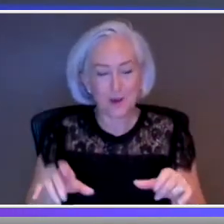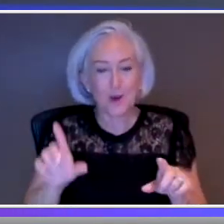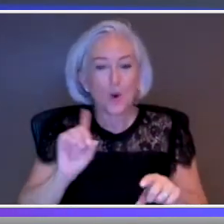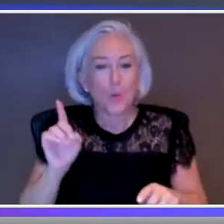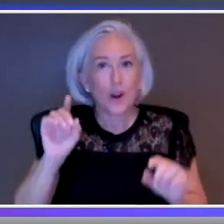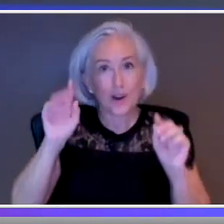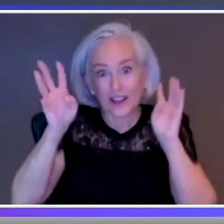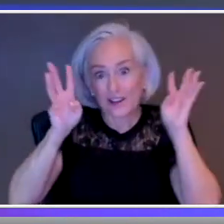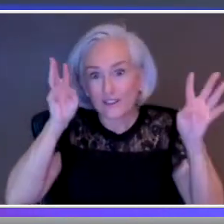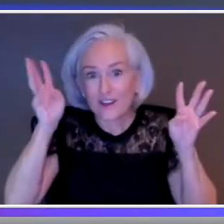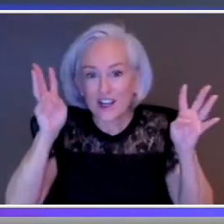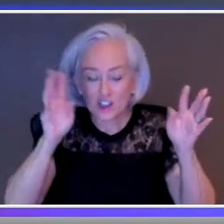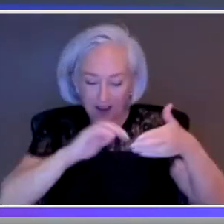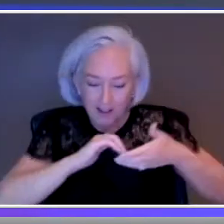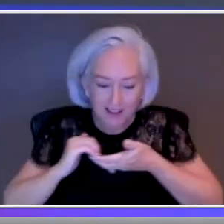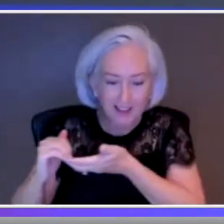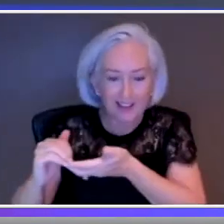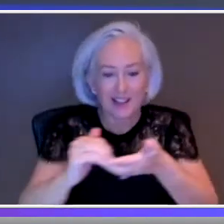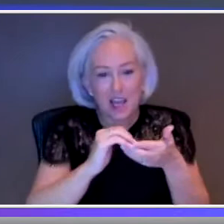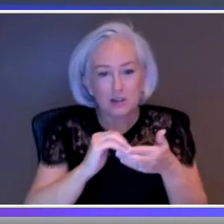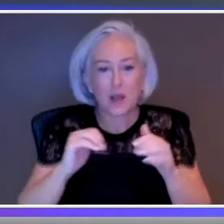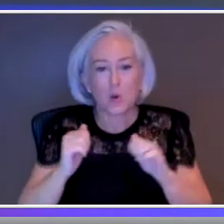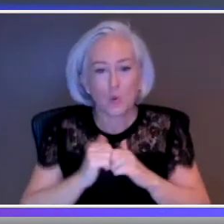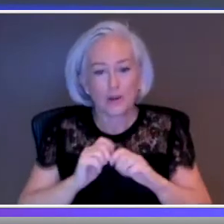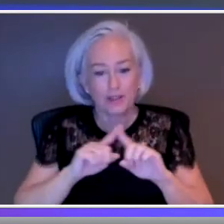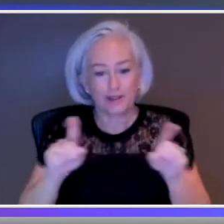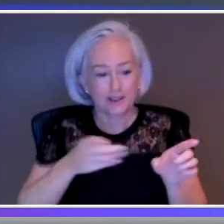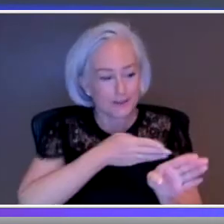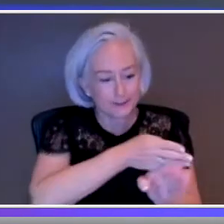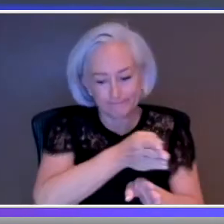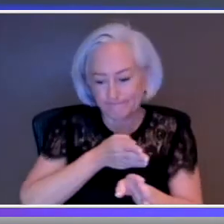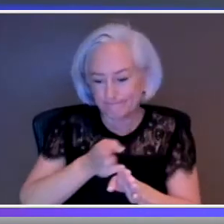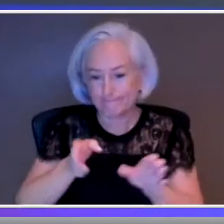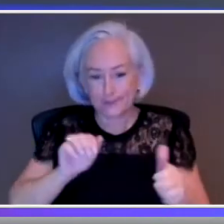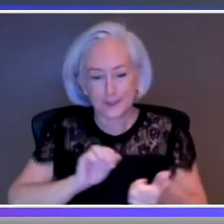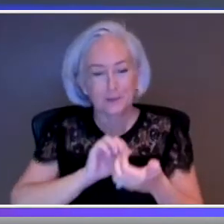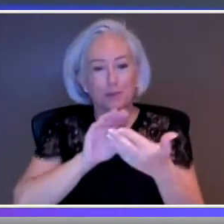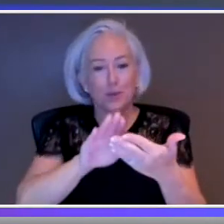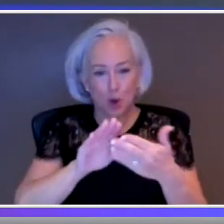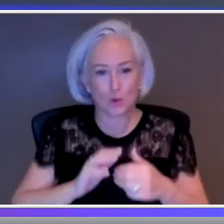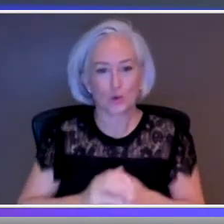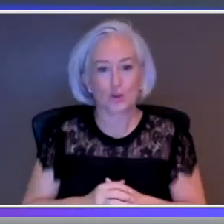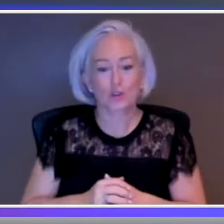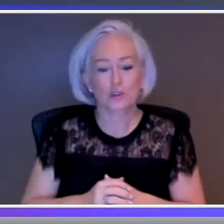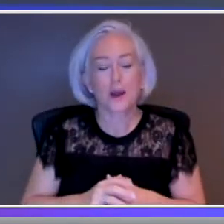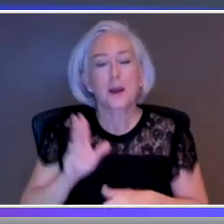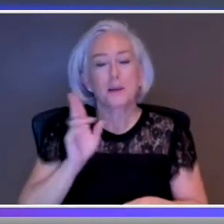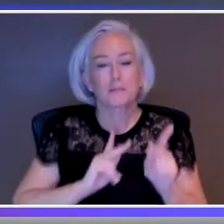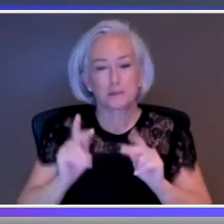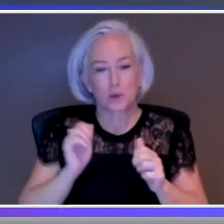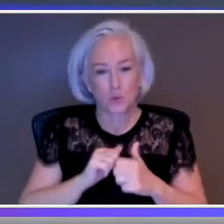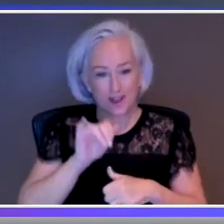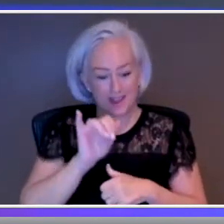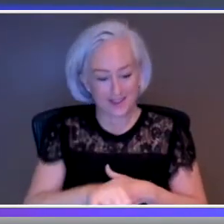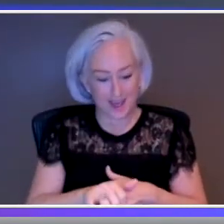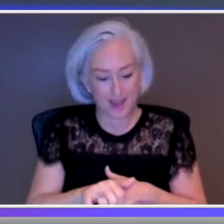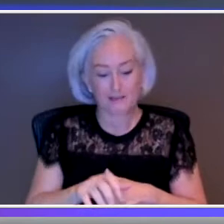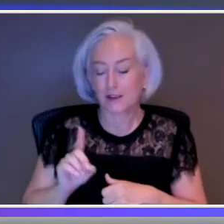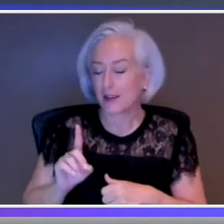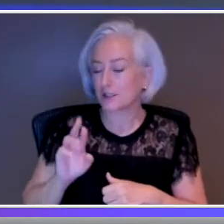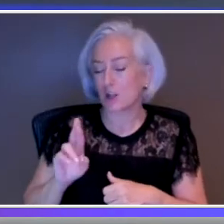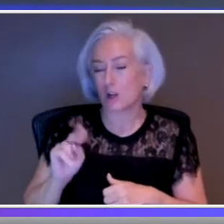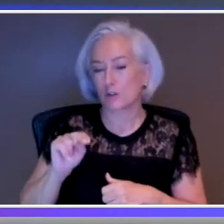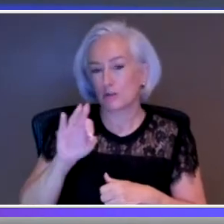with the multidisciplinary approach, people with these lower urinary tract systems, as Dr. Neff was pointing out, need